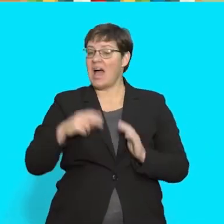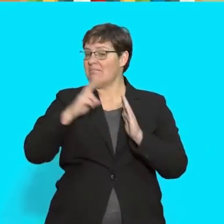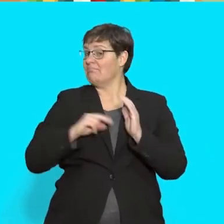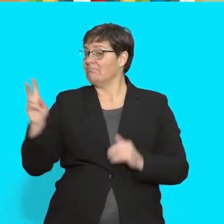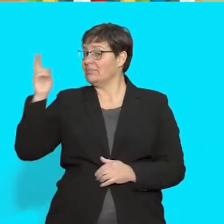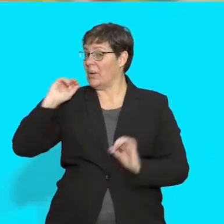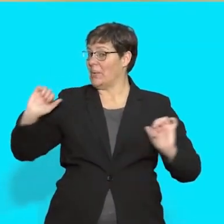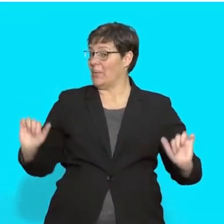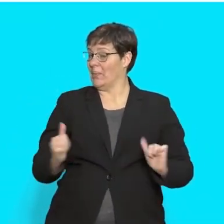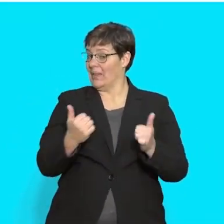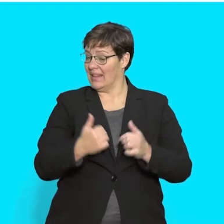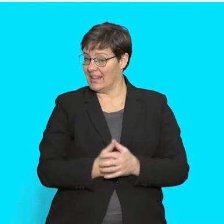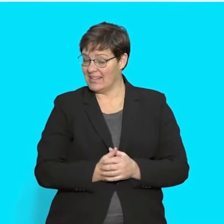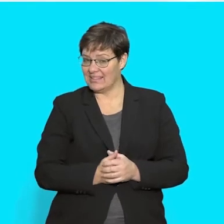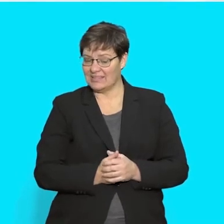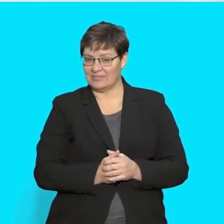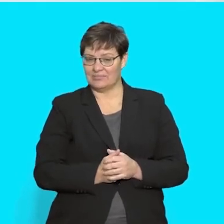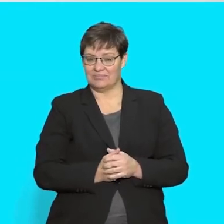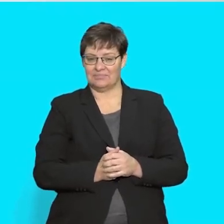don't they?